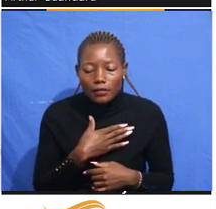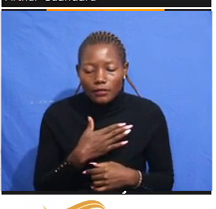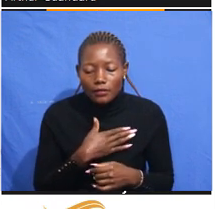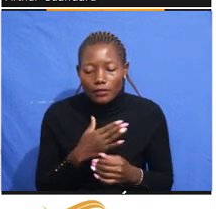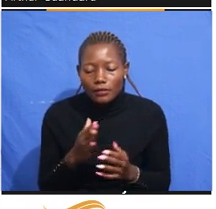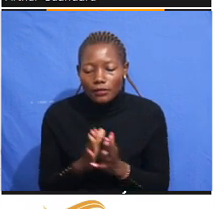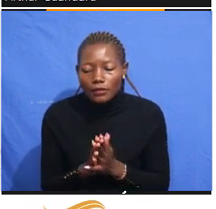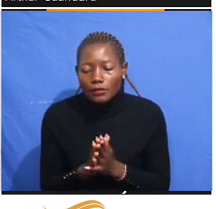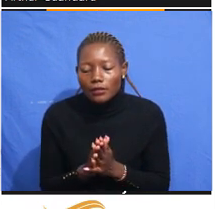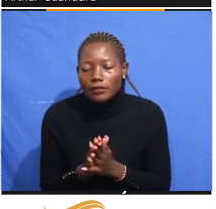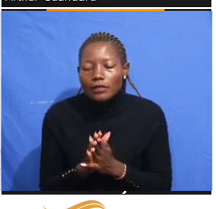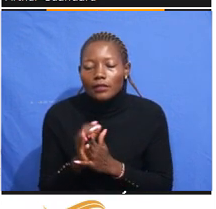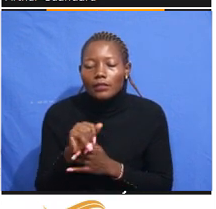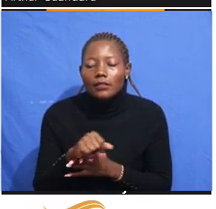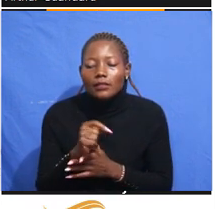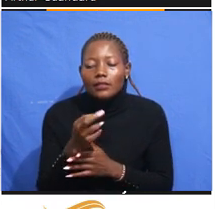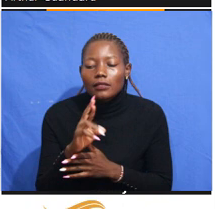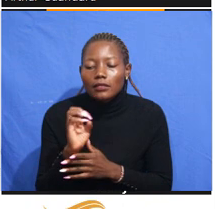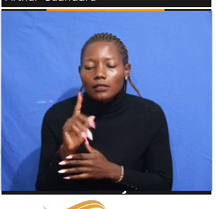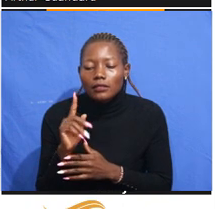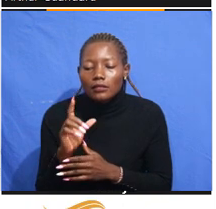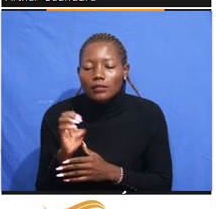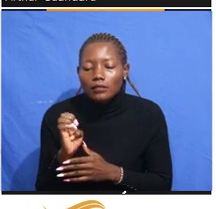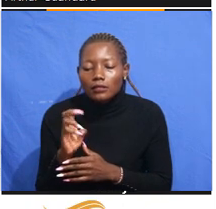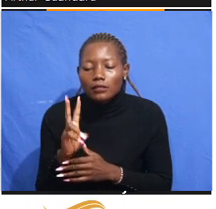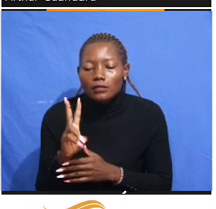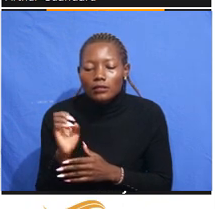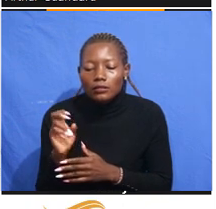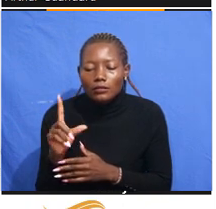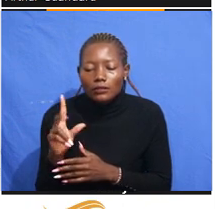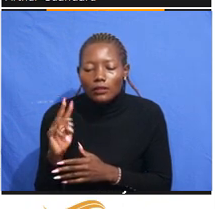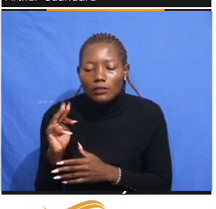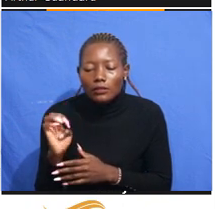volume gives you cardiac output.